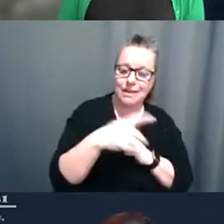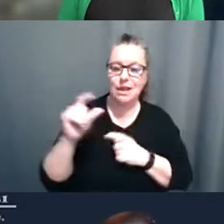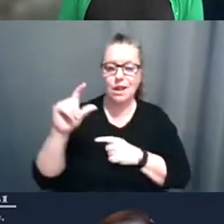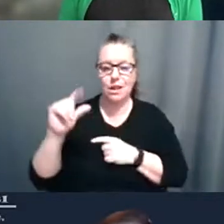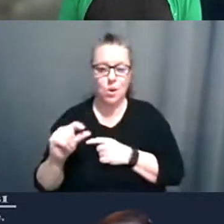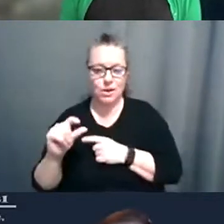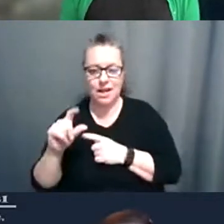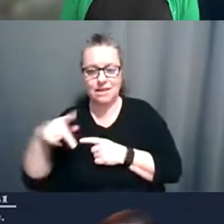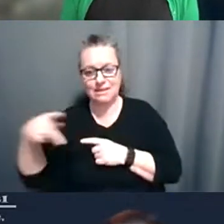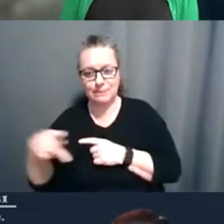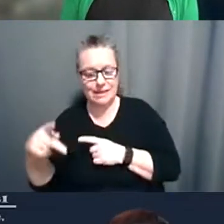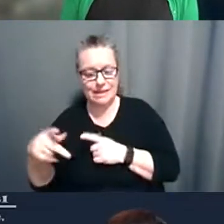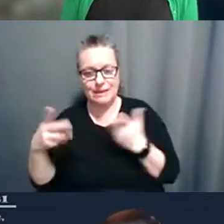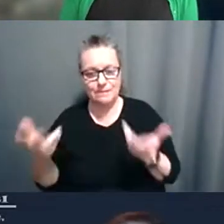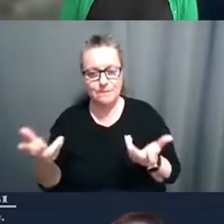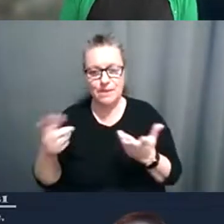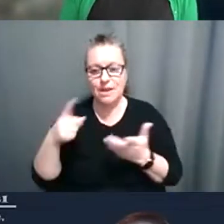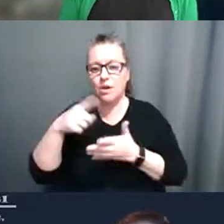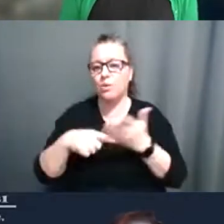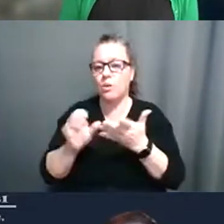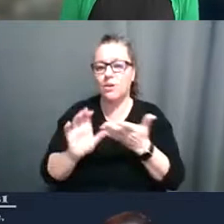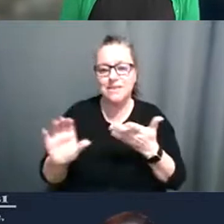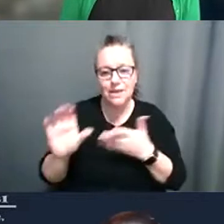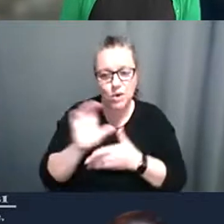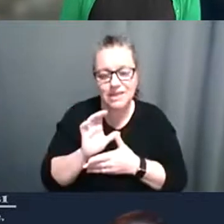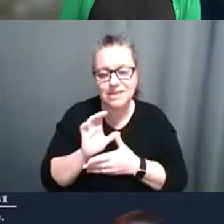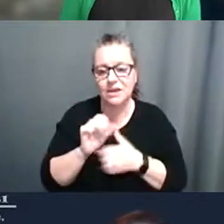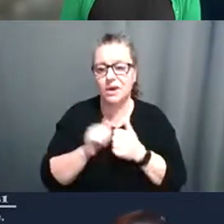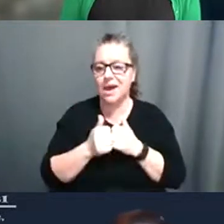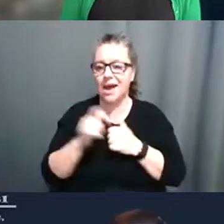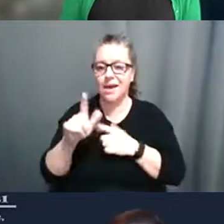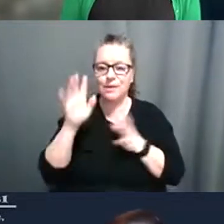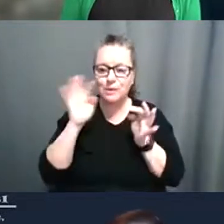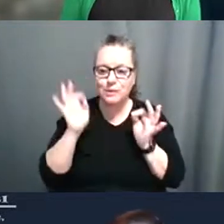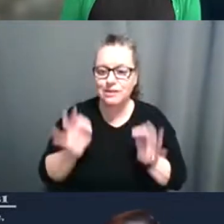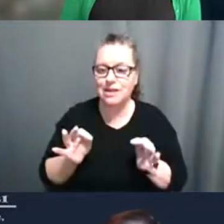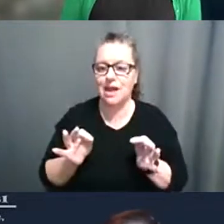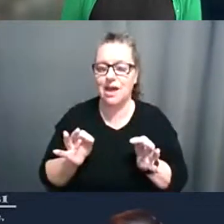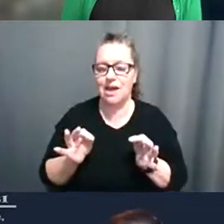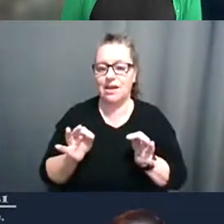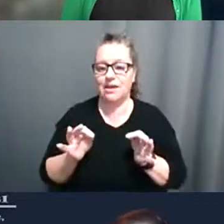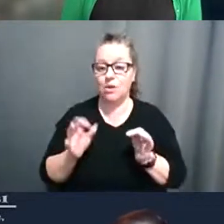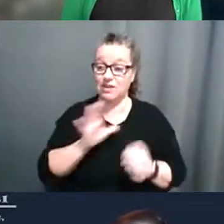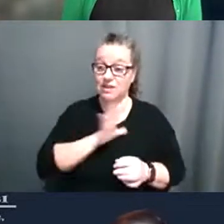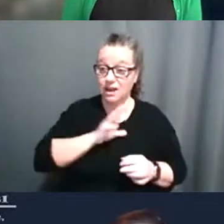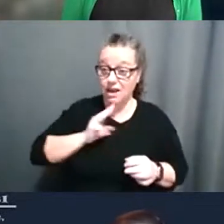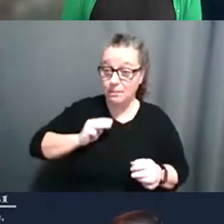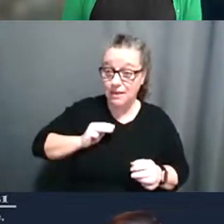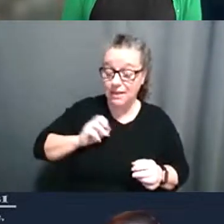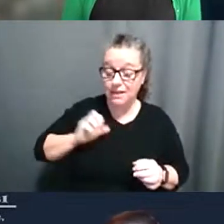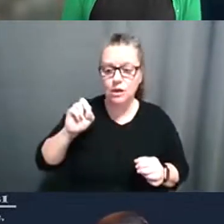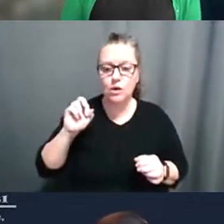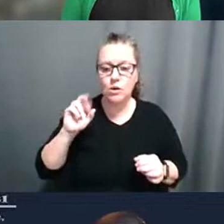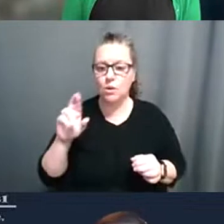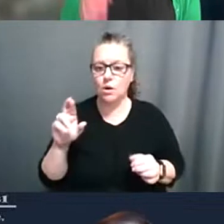p projects. What were like the criteria? How did you decide? Was it like a committee, or did